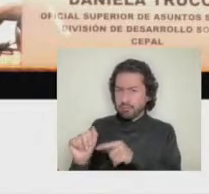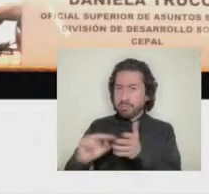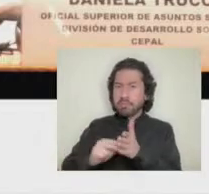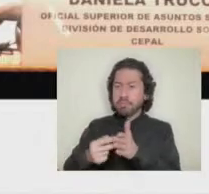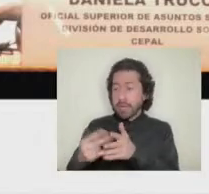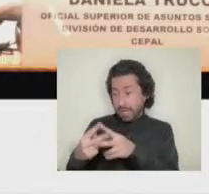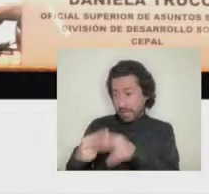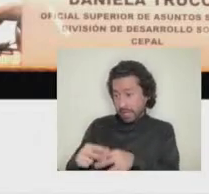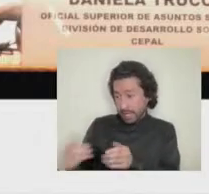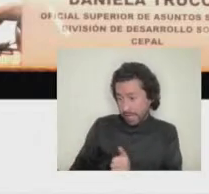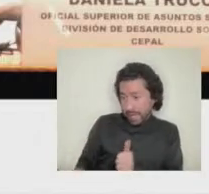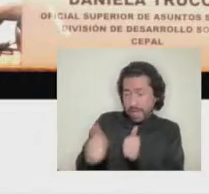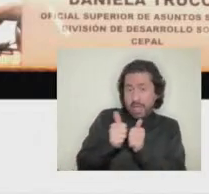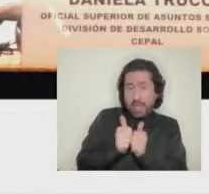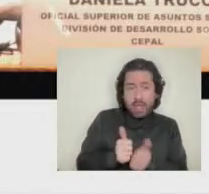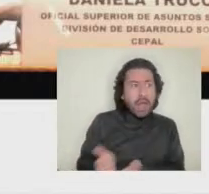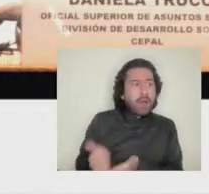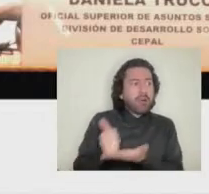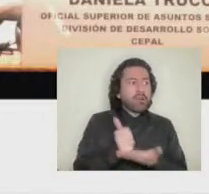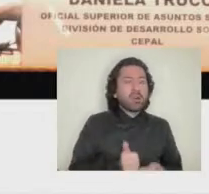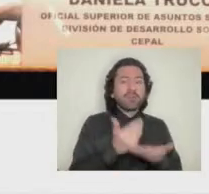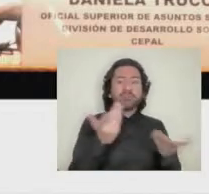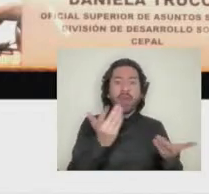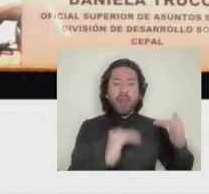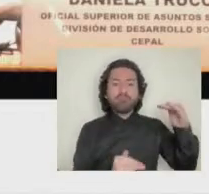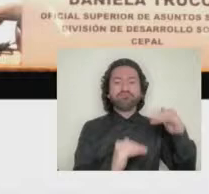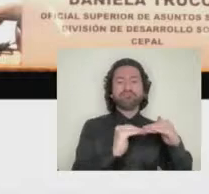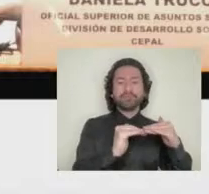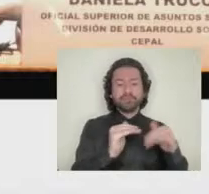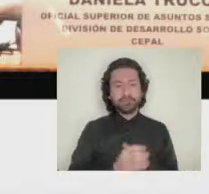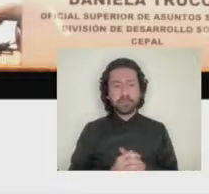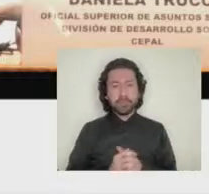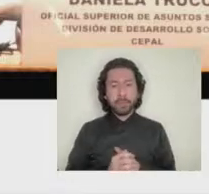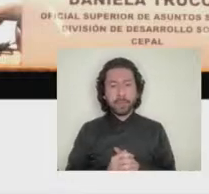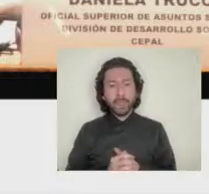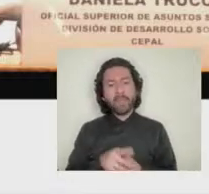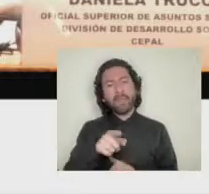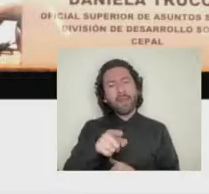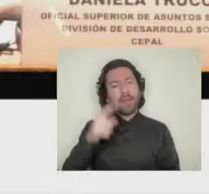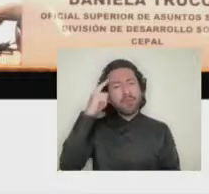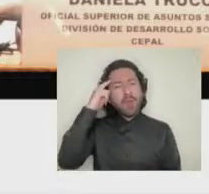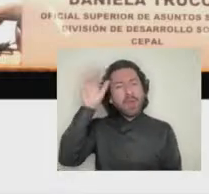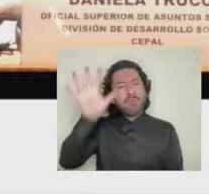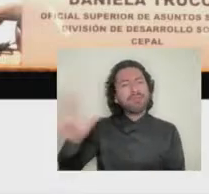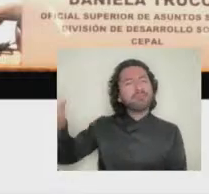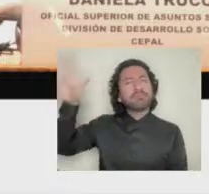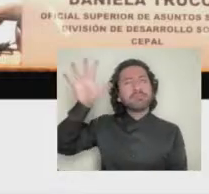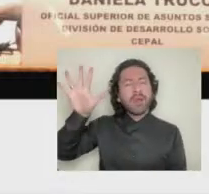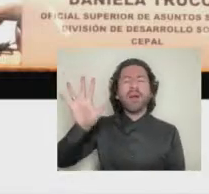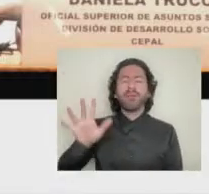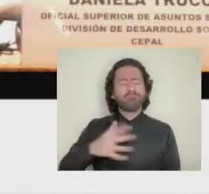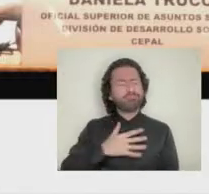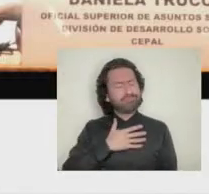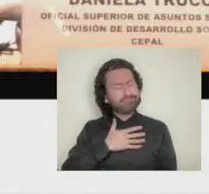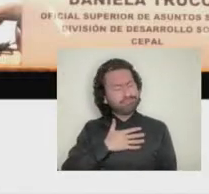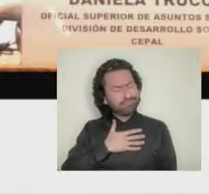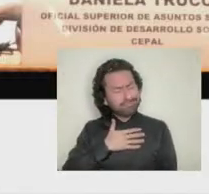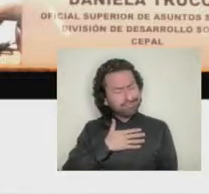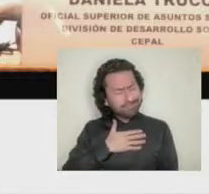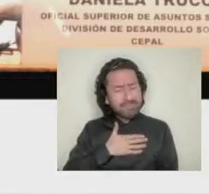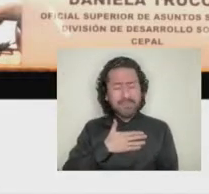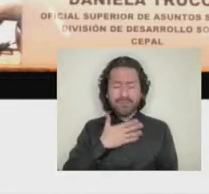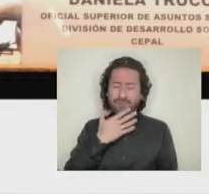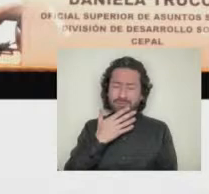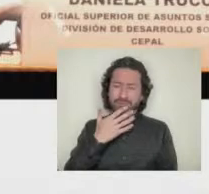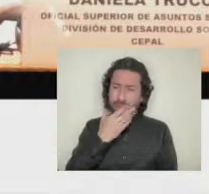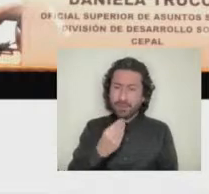in order to support each other for inequality reduction. I love your utopia, Claudia,